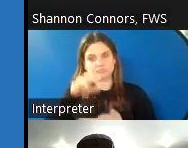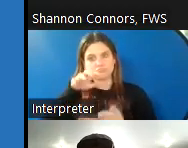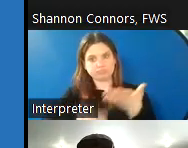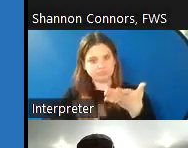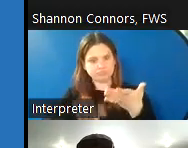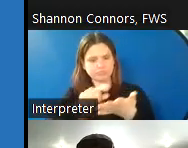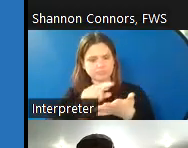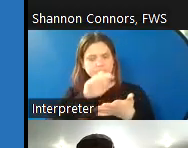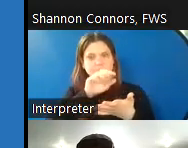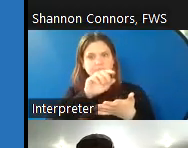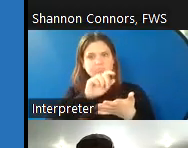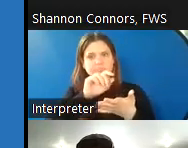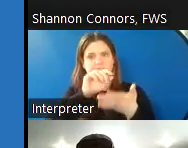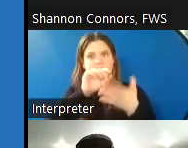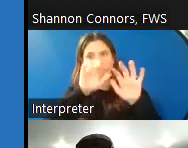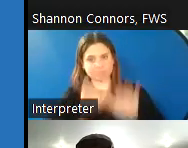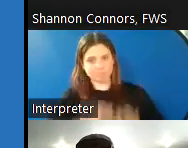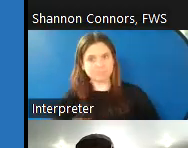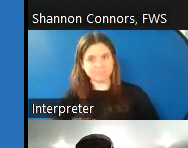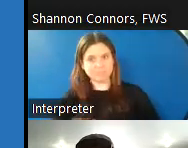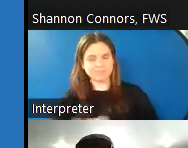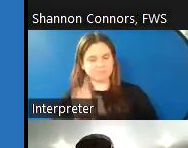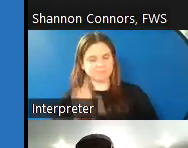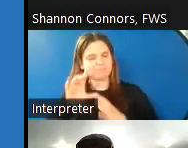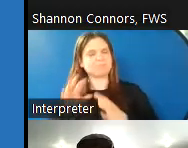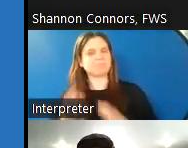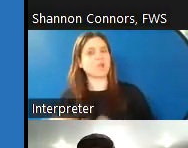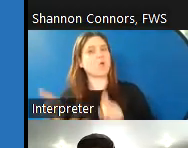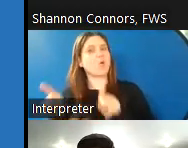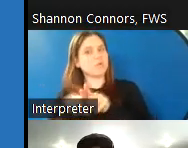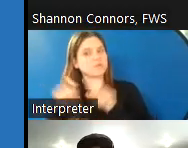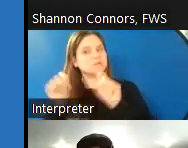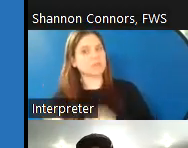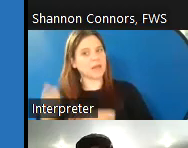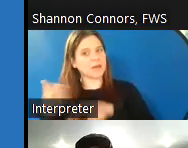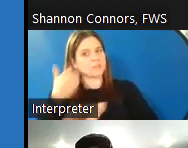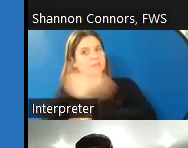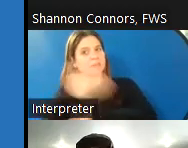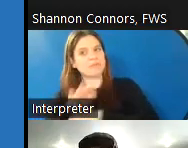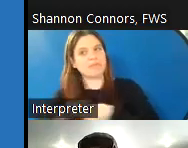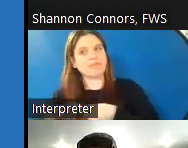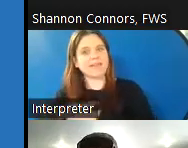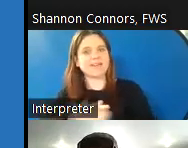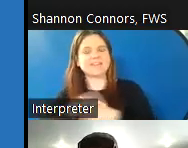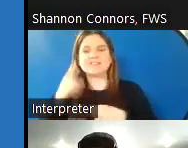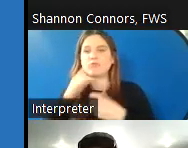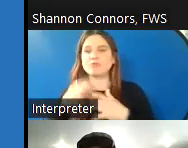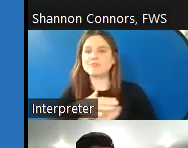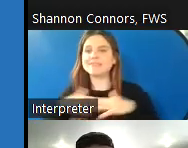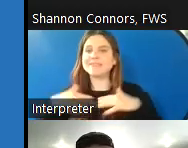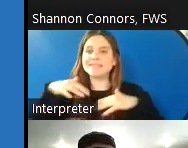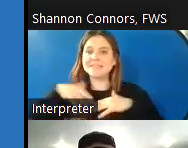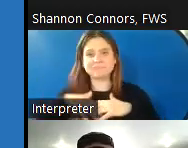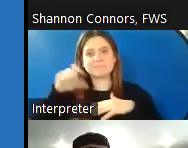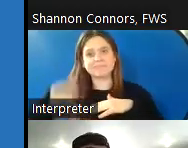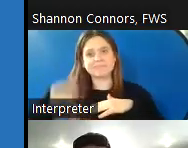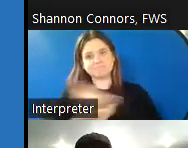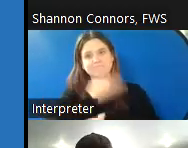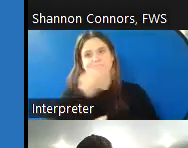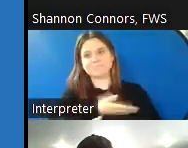they put a small caveat in there that you could also use it to improve land in need of restoration.